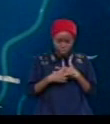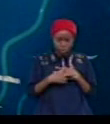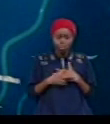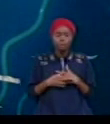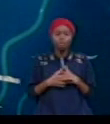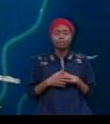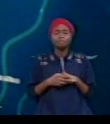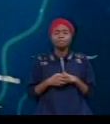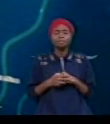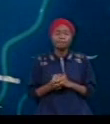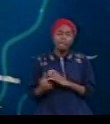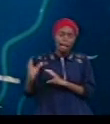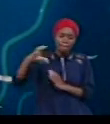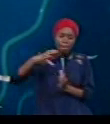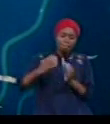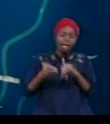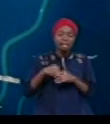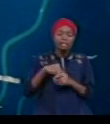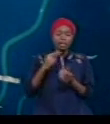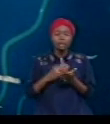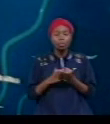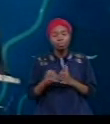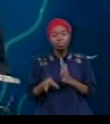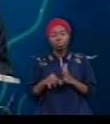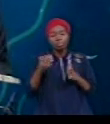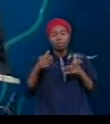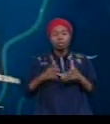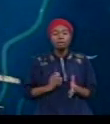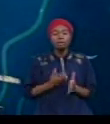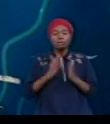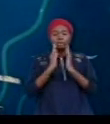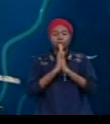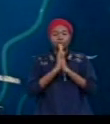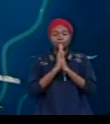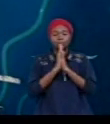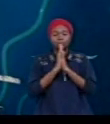baptized in the Holy Spirit. Let's call upon the name of the Lord.